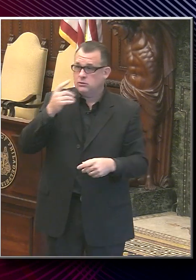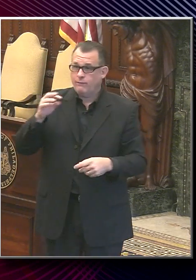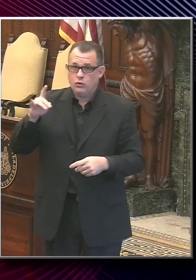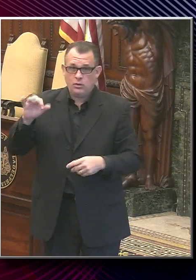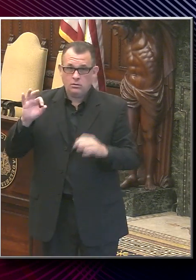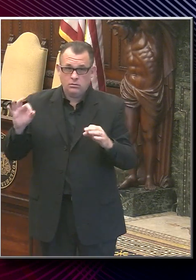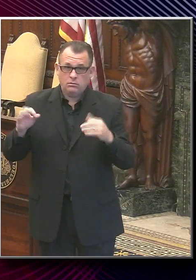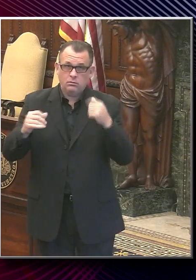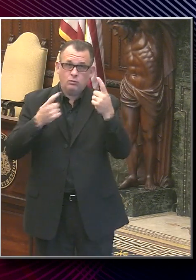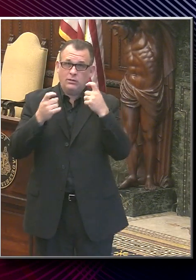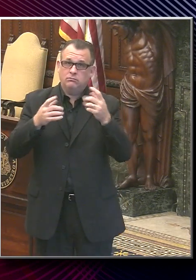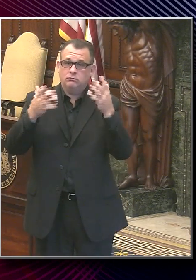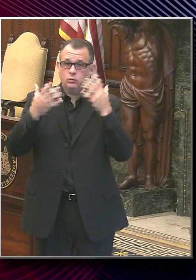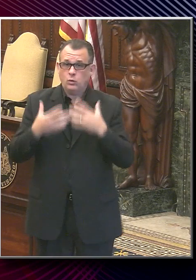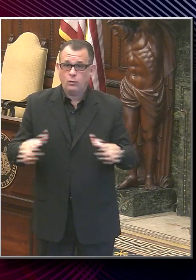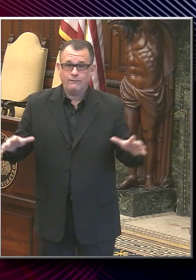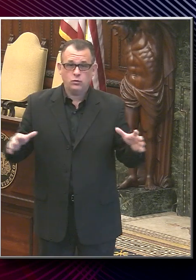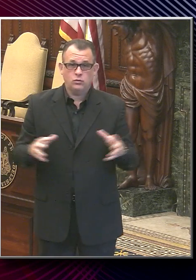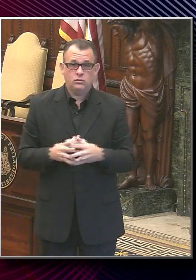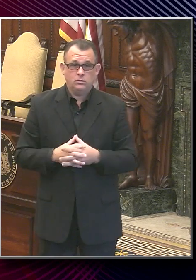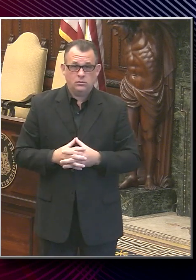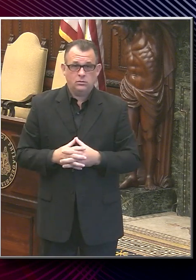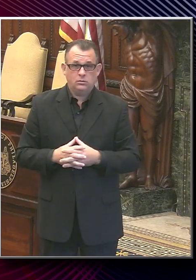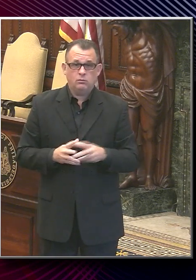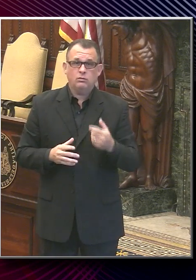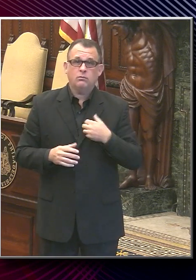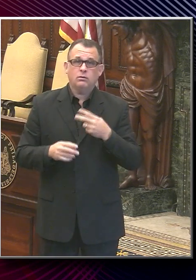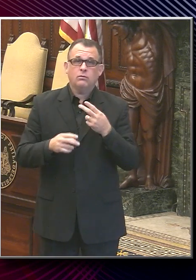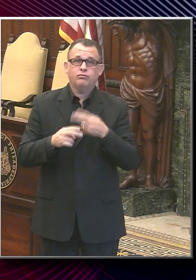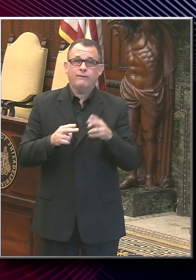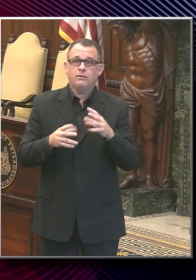further questions, we will bring the briefing